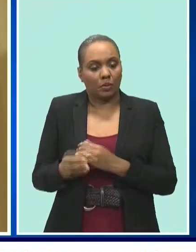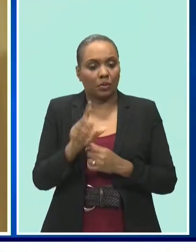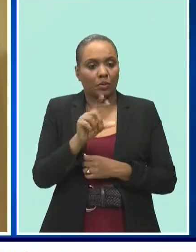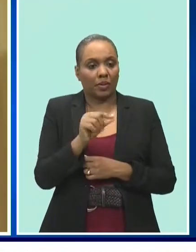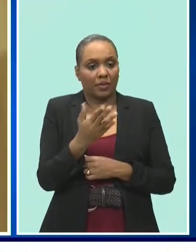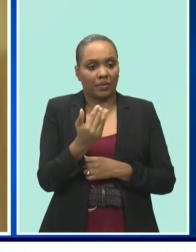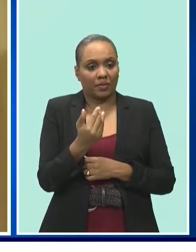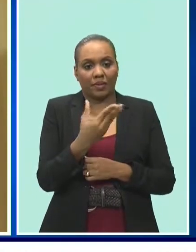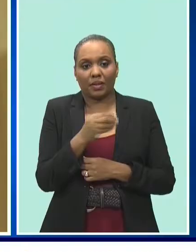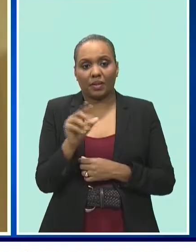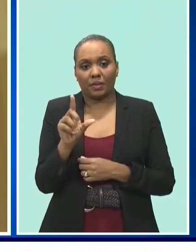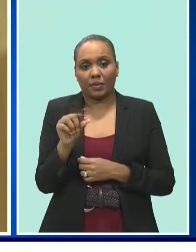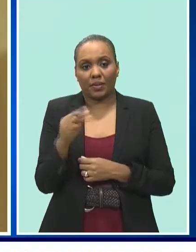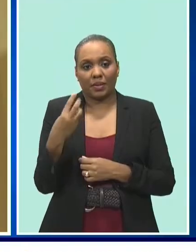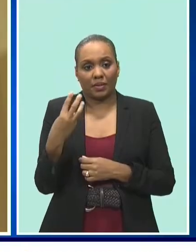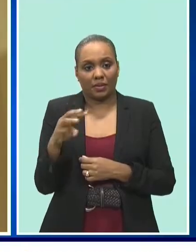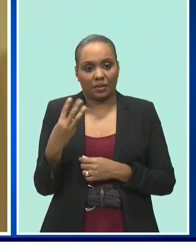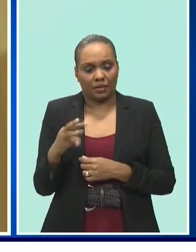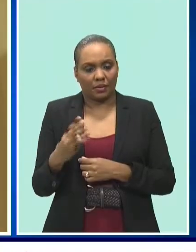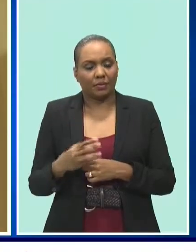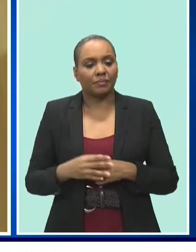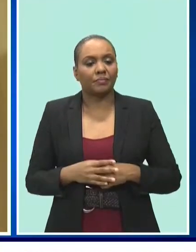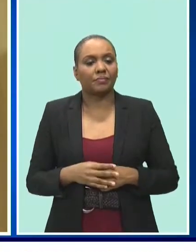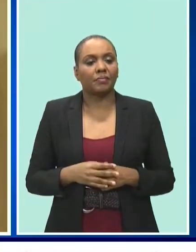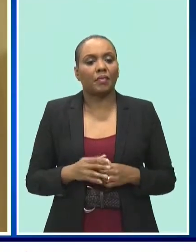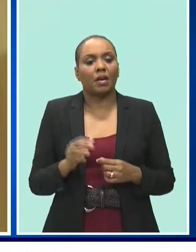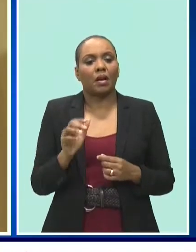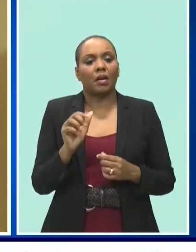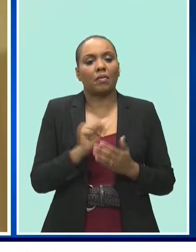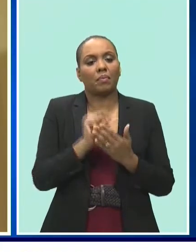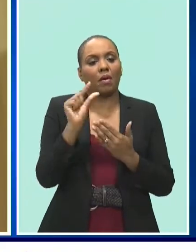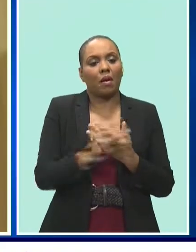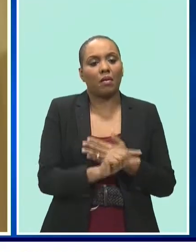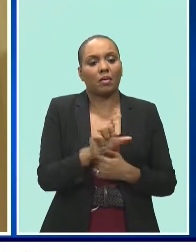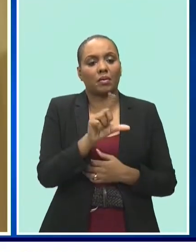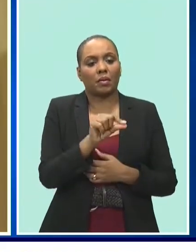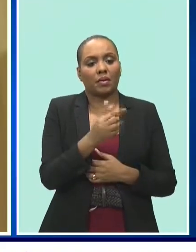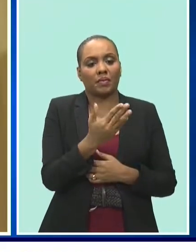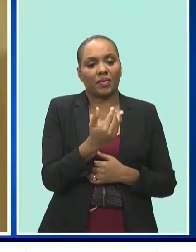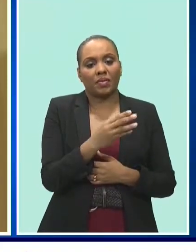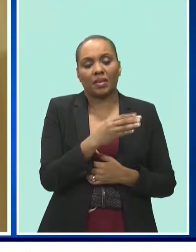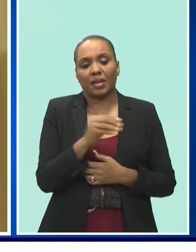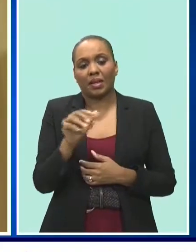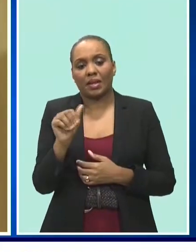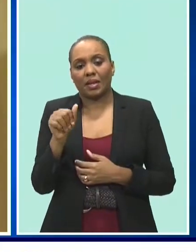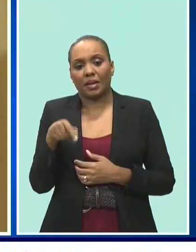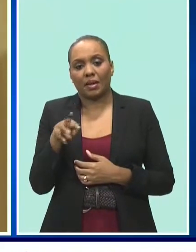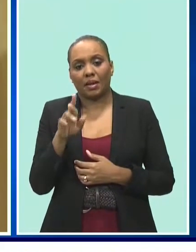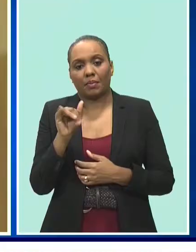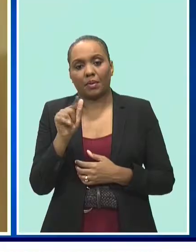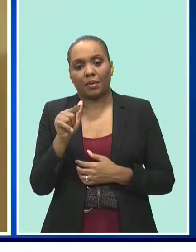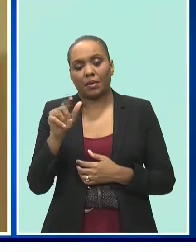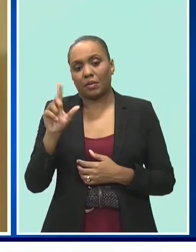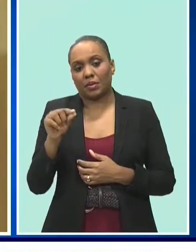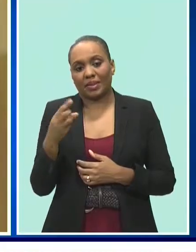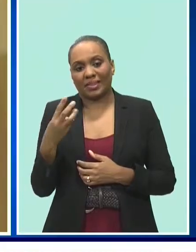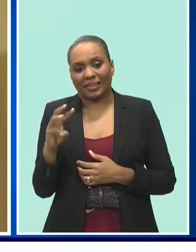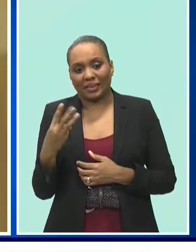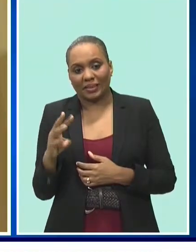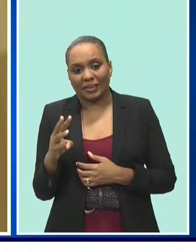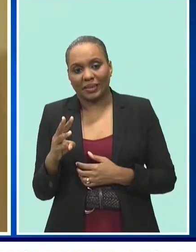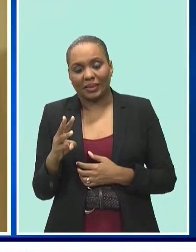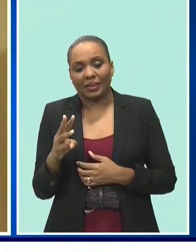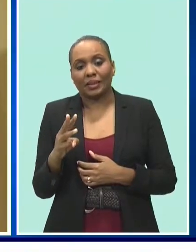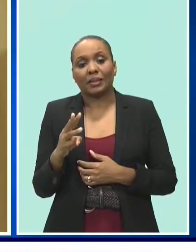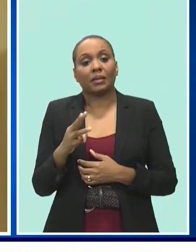when he was a public official. According to the indictment, between August 2015 and April 2016, Innes allegedly engaged